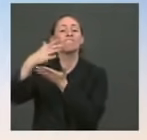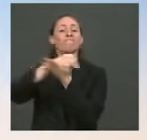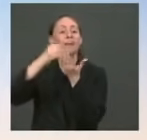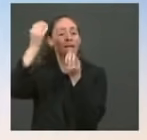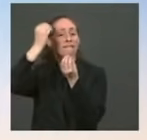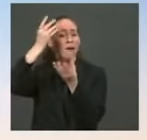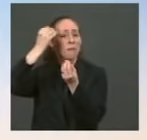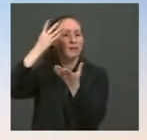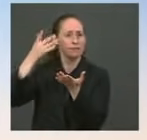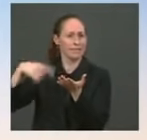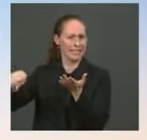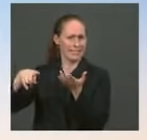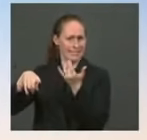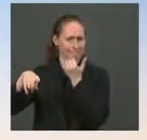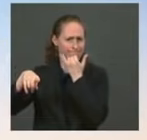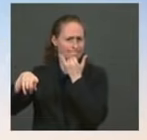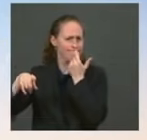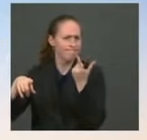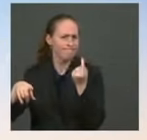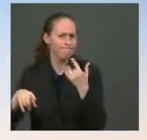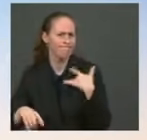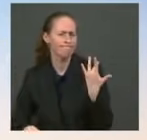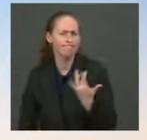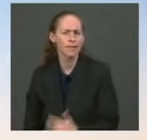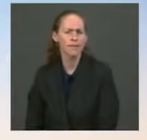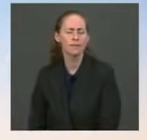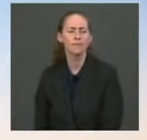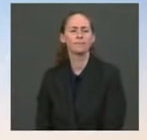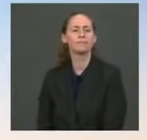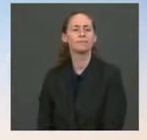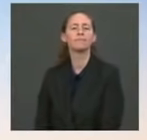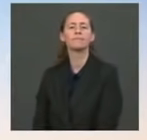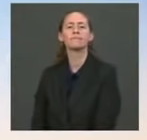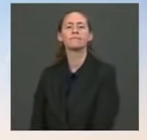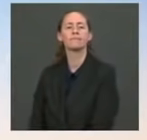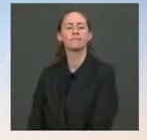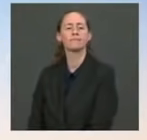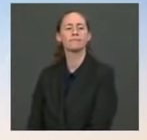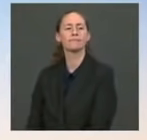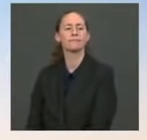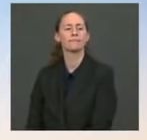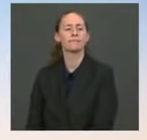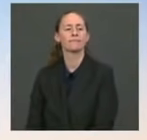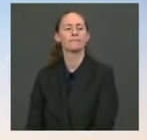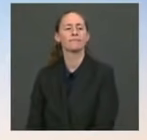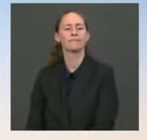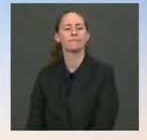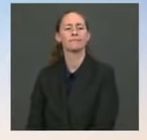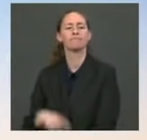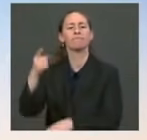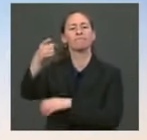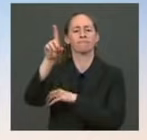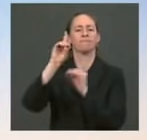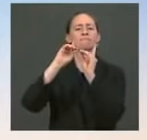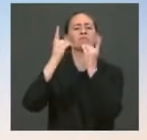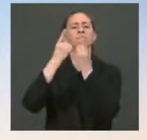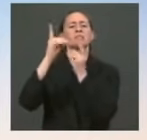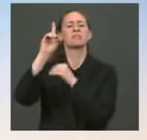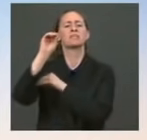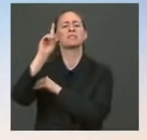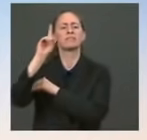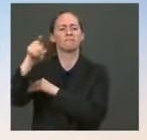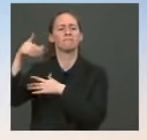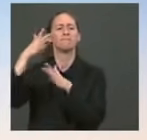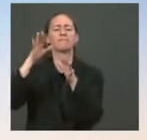forward? Well, I know last Friday, the Defense Department did an extensive briefing on this and put out